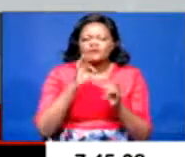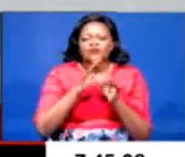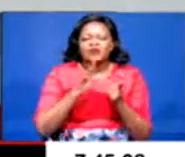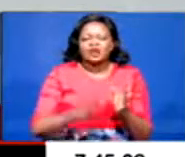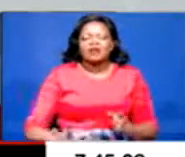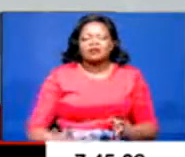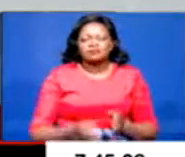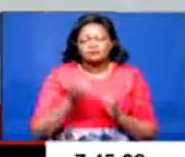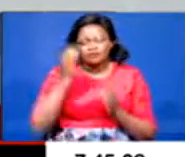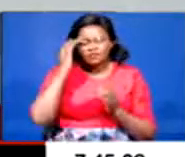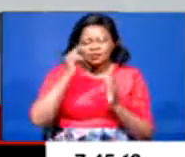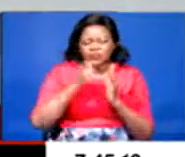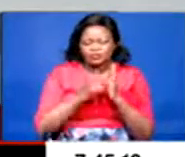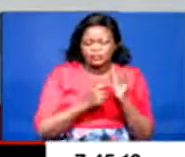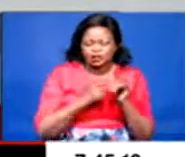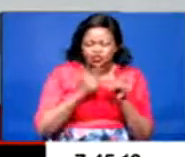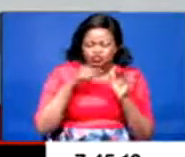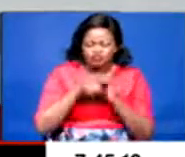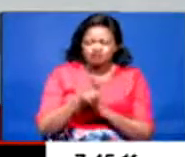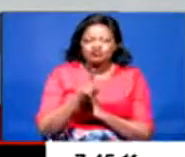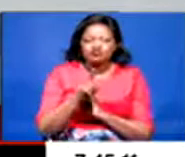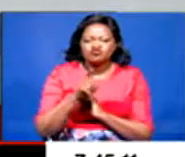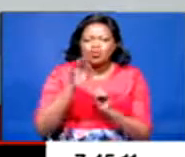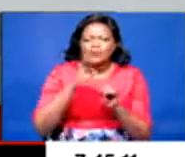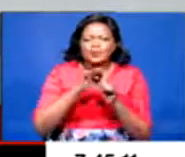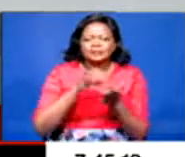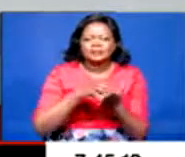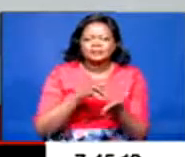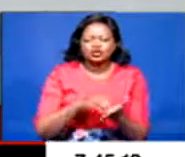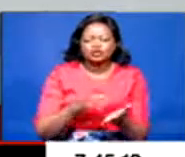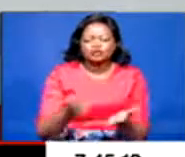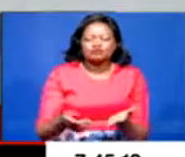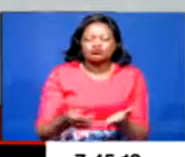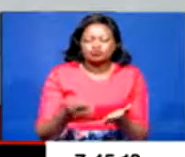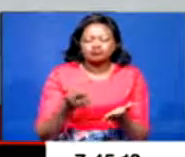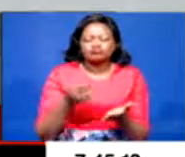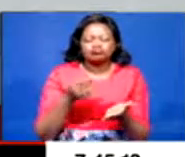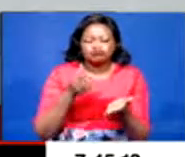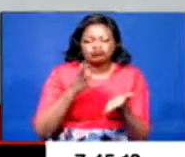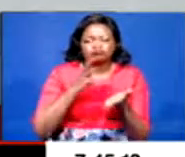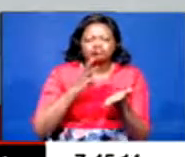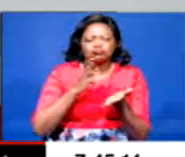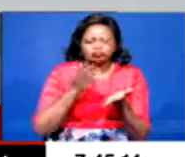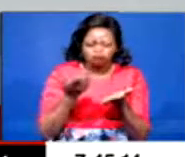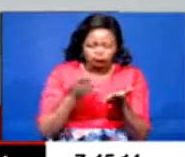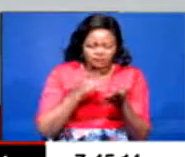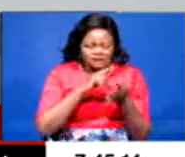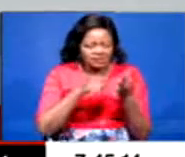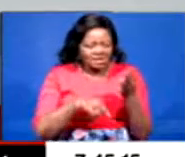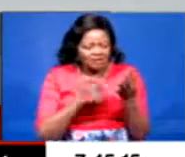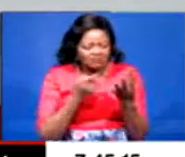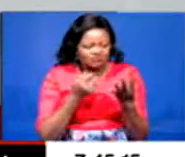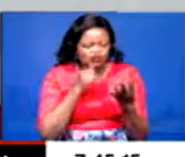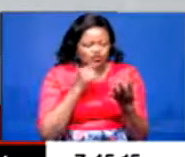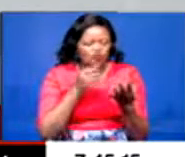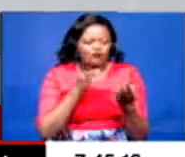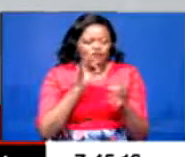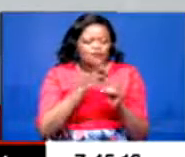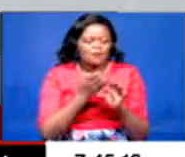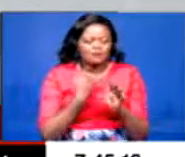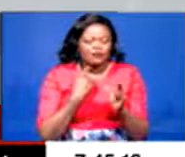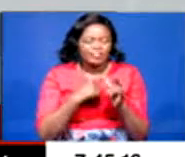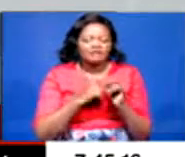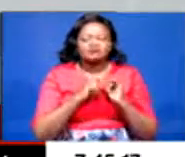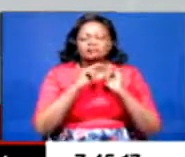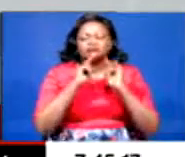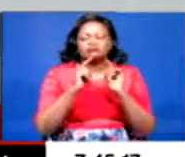So you walk into a polling station, the polling clerk checks your fingers that you have got no ink to say that you've not voted before. Then they go ahead and look at